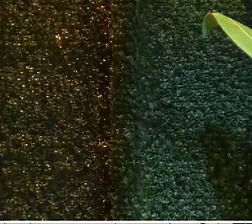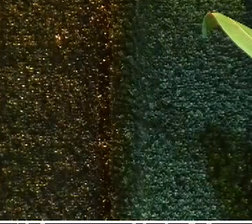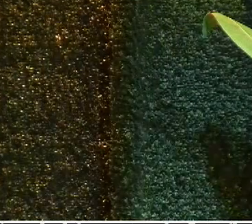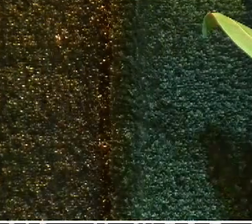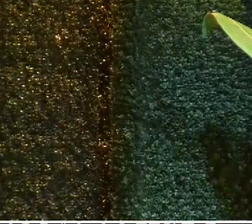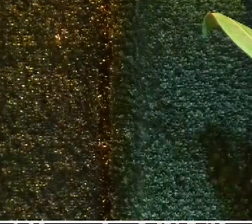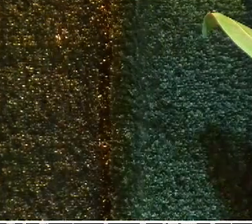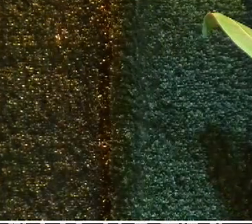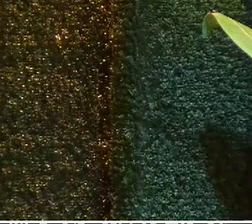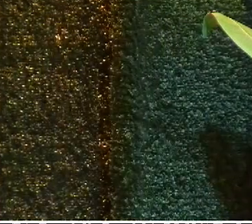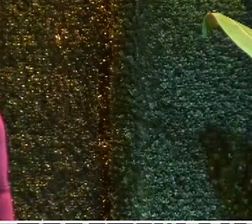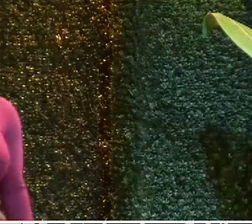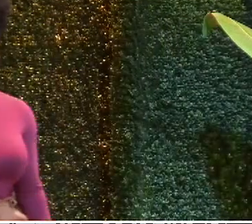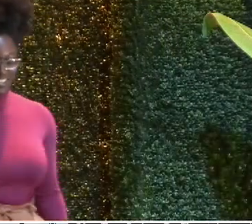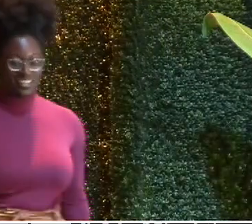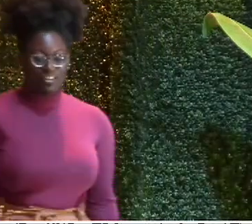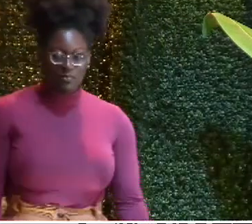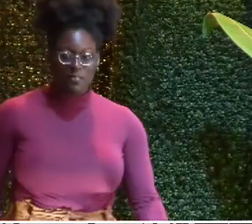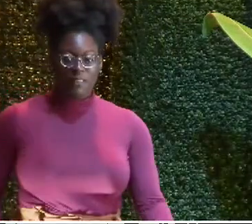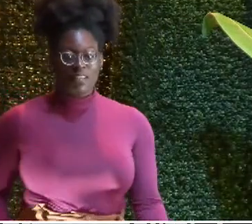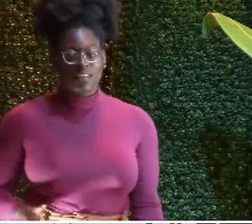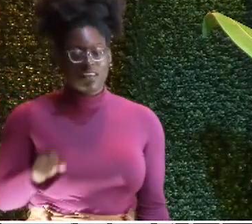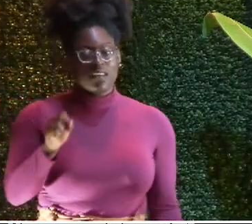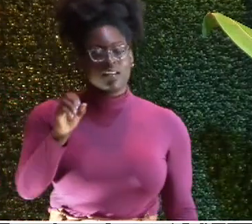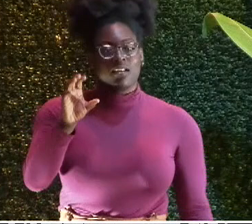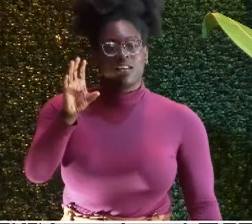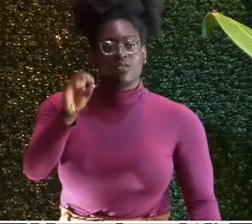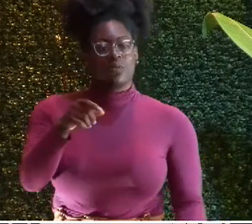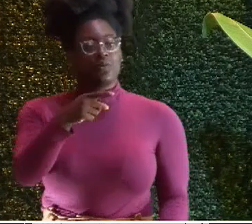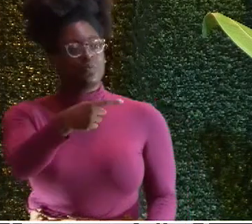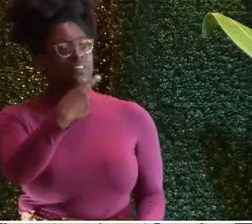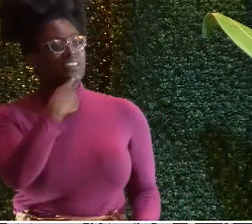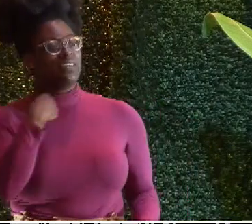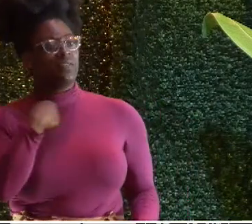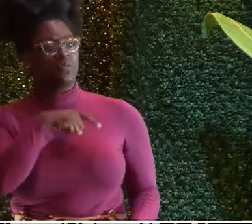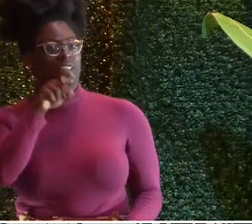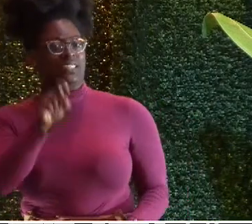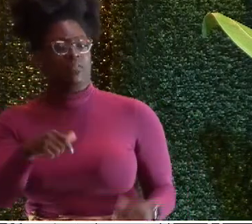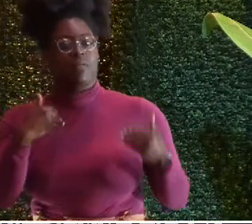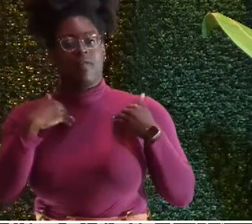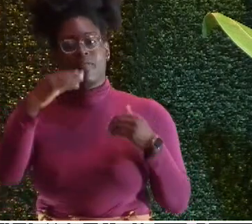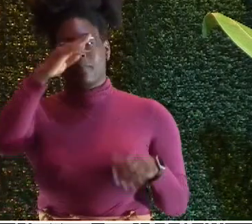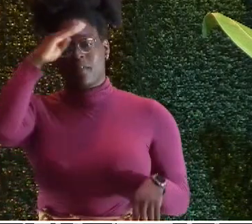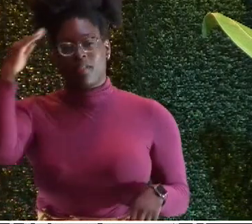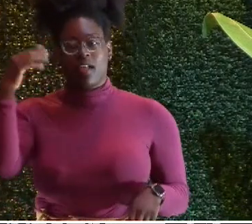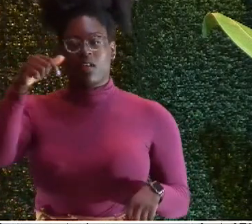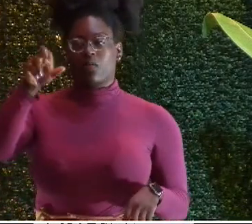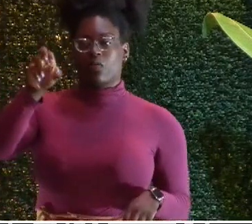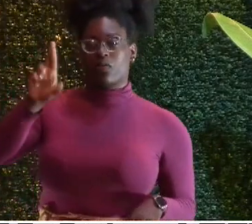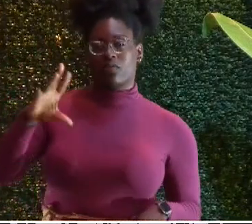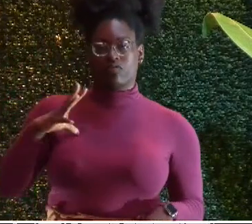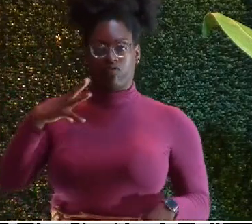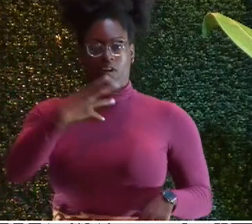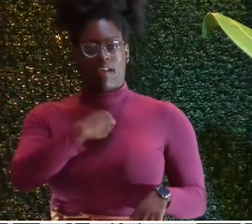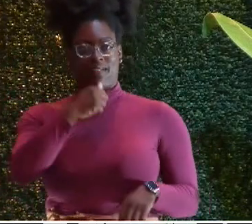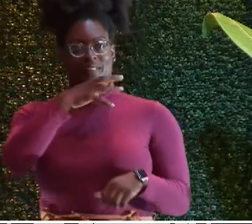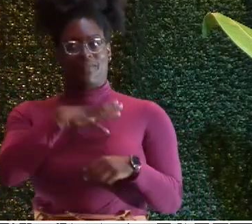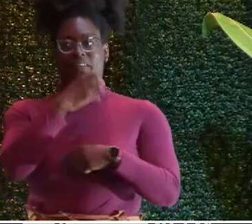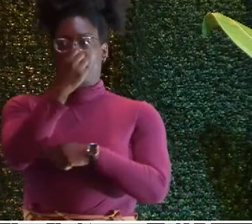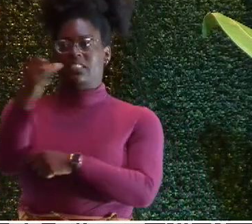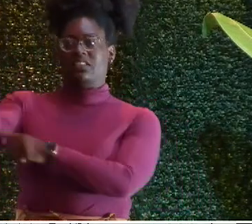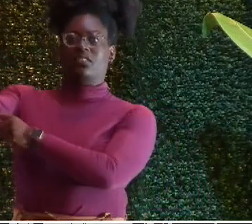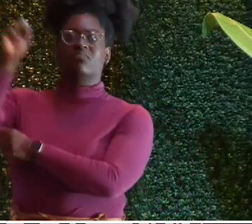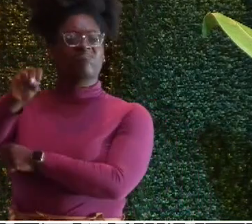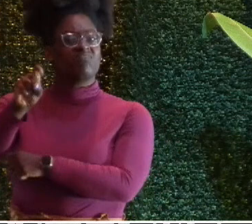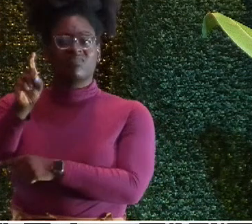serious black queer feminist, black trans feminist leadership. right? Yes. Is that we can't keep defaulting to